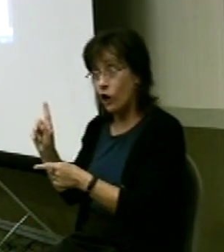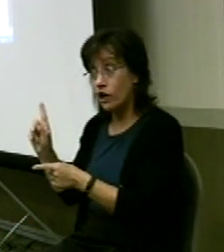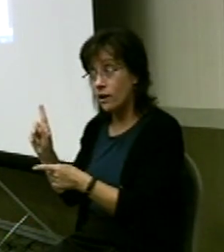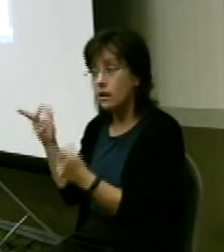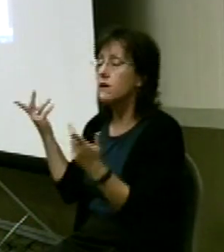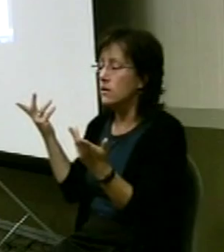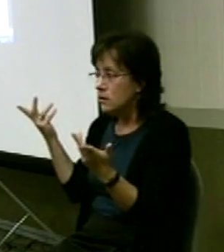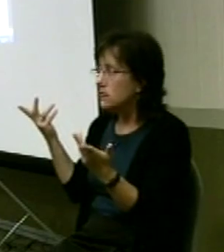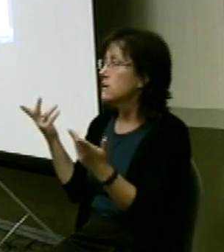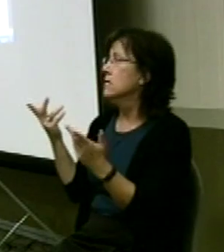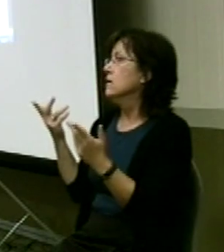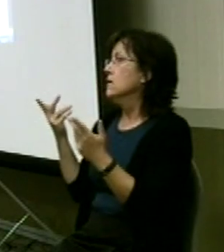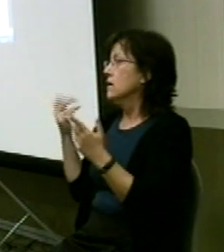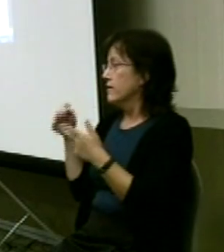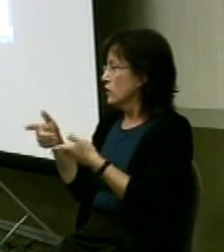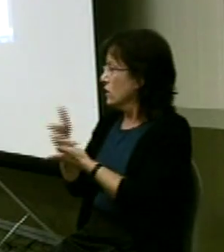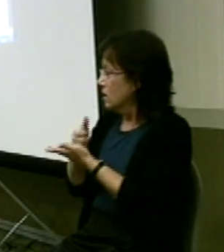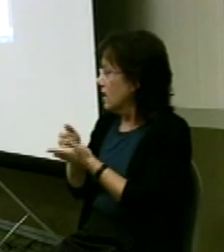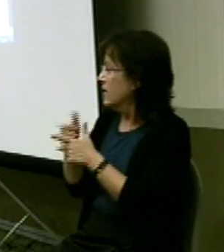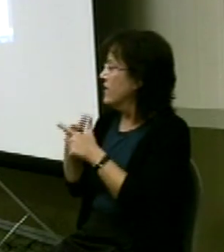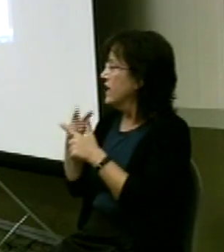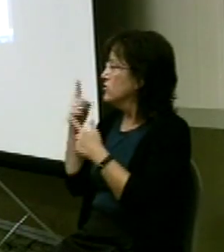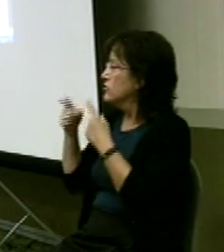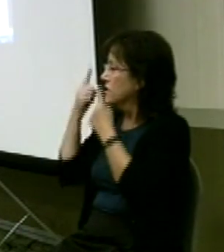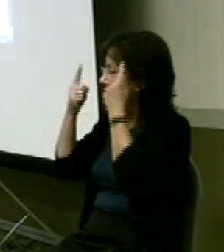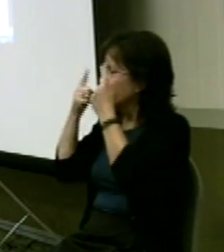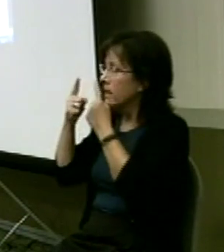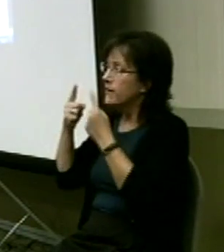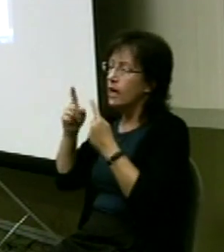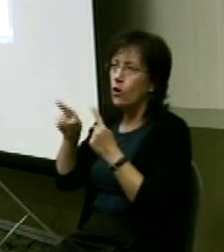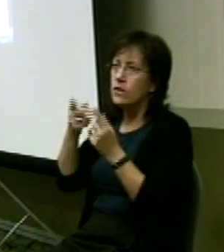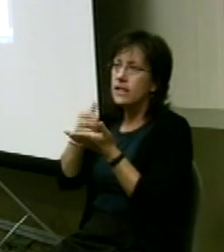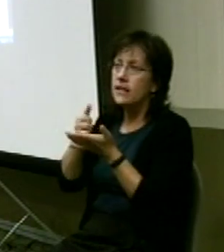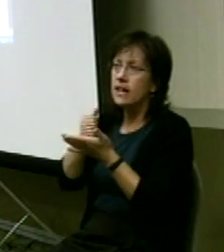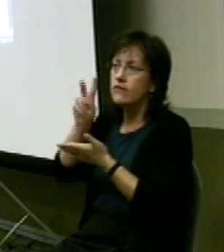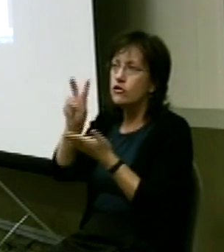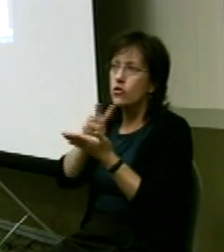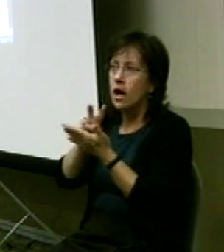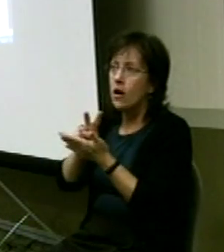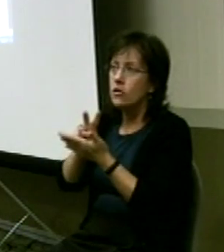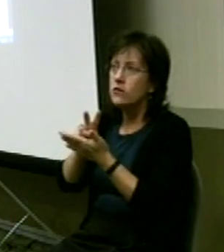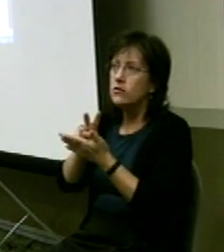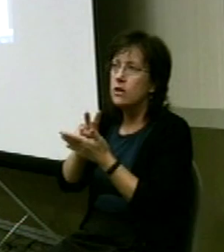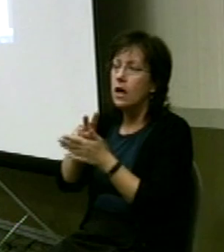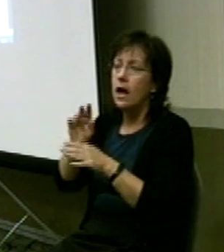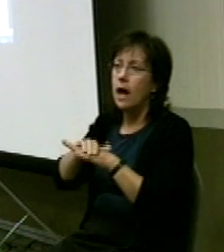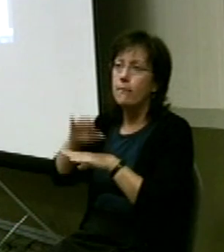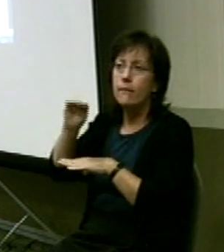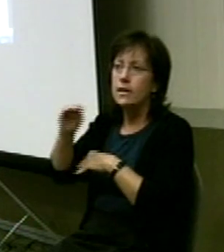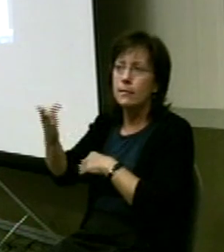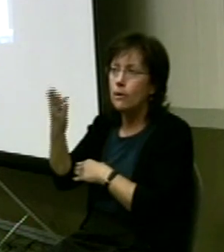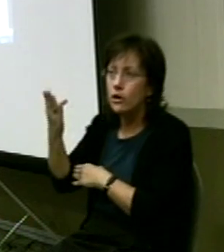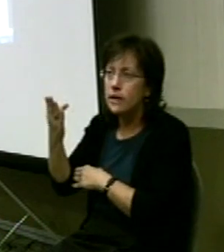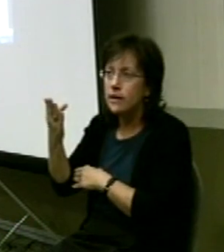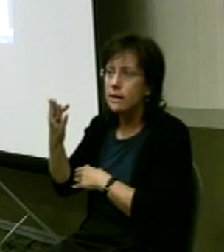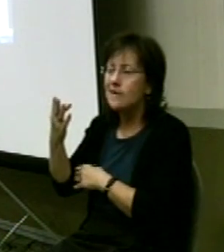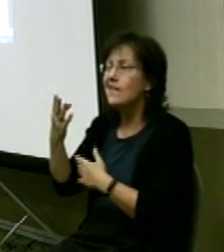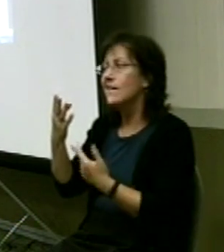you know? And so, I mean, if you collect it, and then just thinking about, let's say I only collected for 2 hours on the morning of